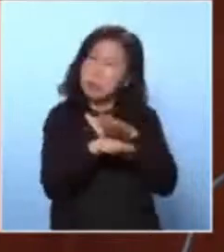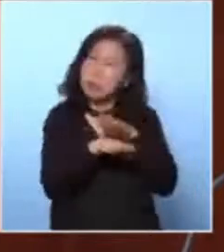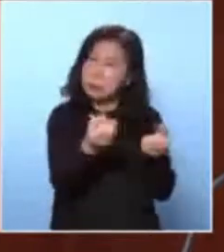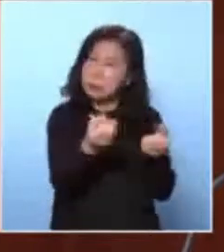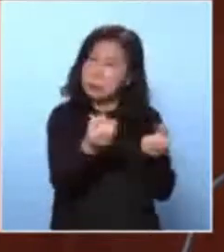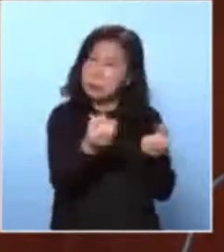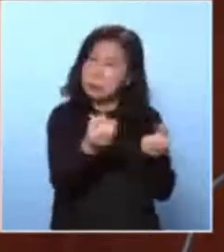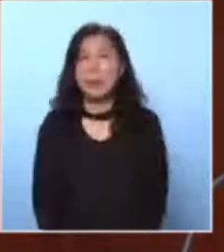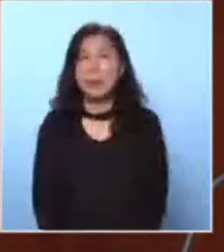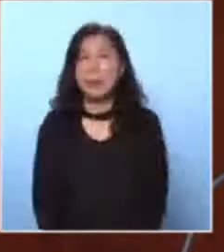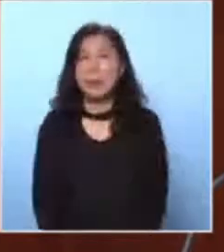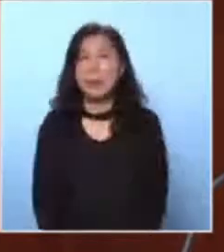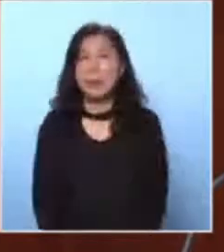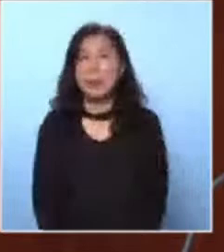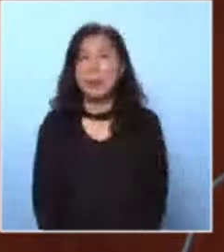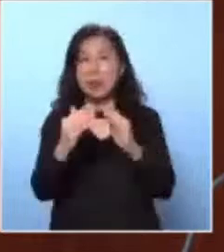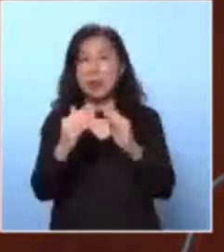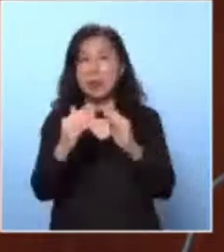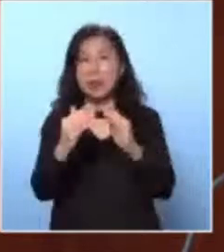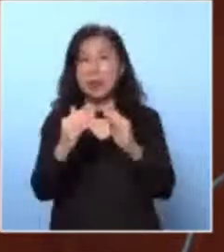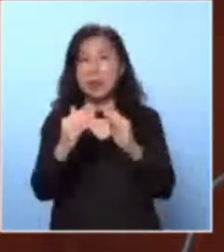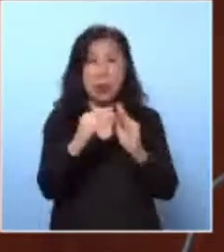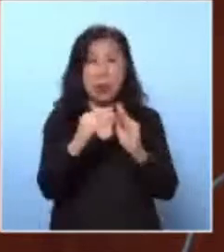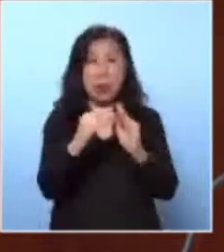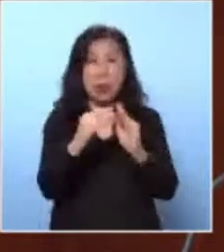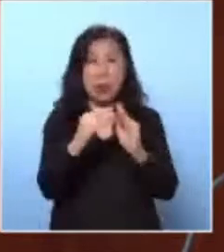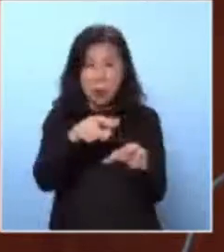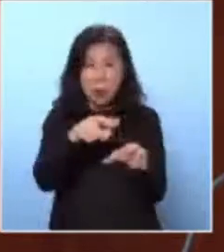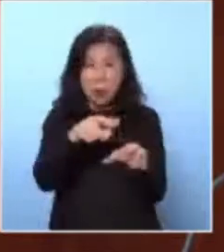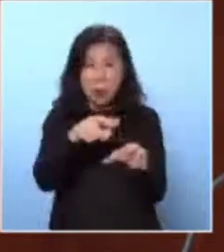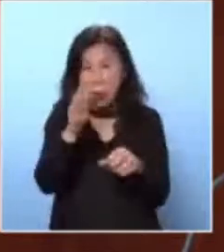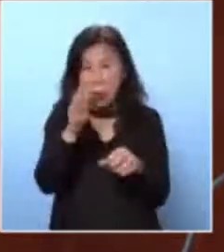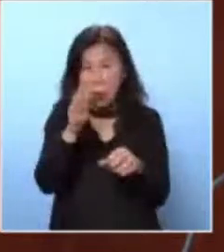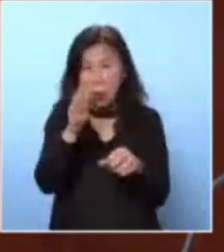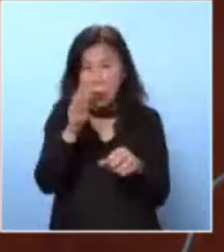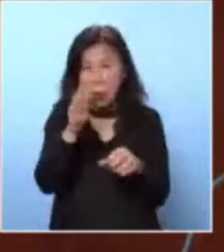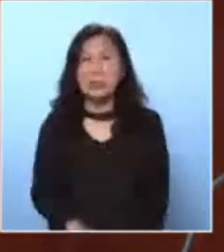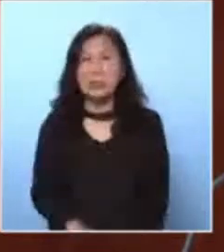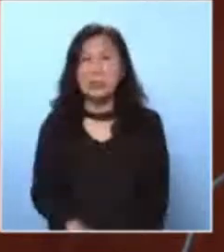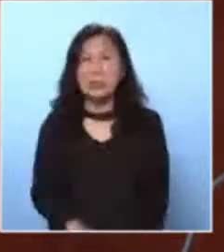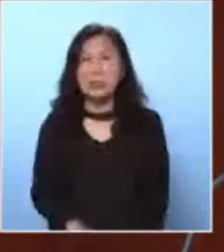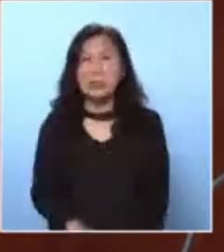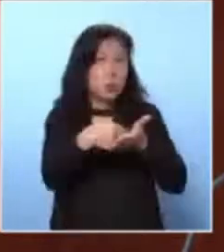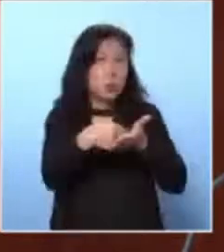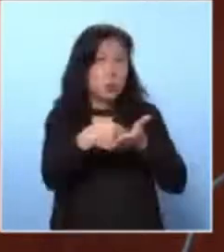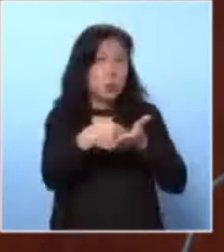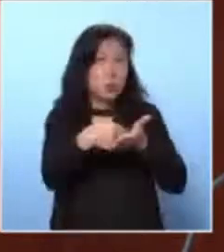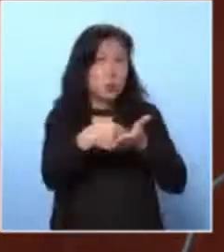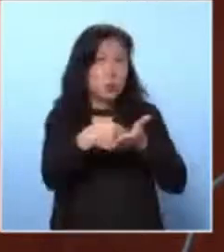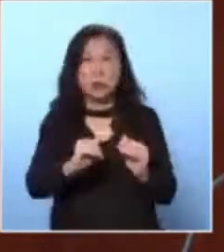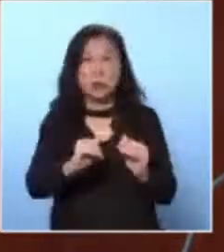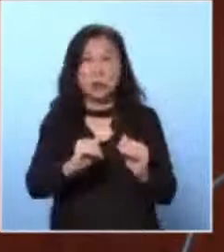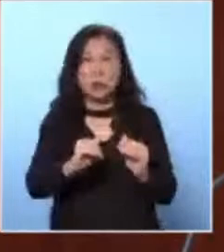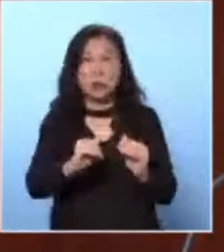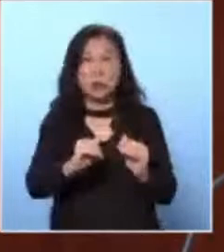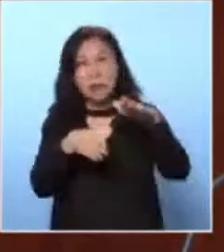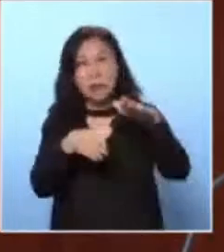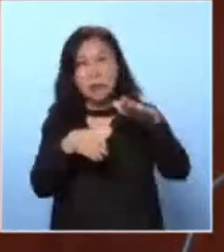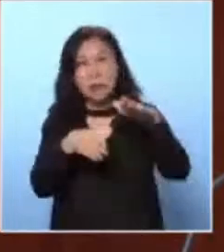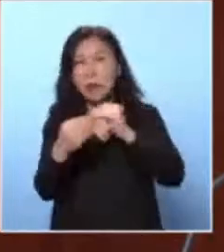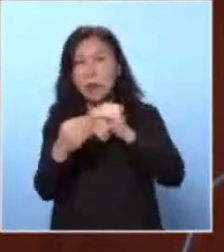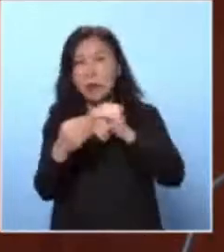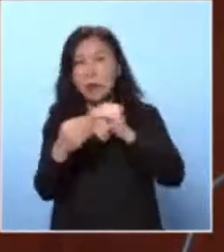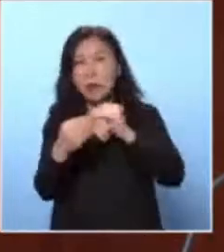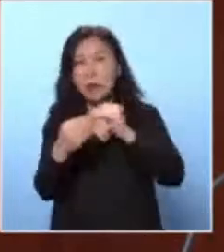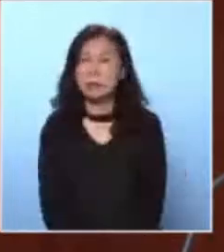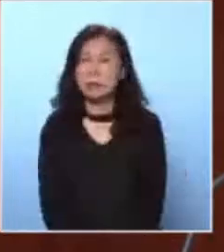occupants therein may have higher incomes and even possess properties, having opted to live in SDUs because of the